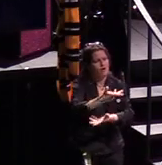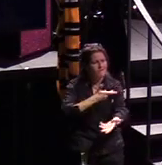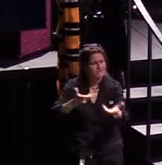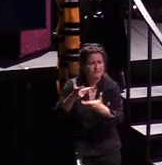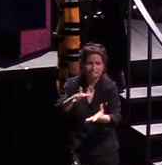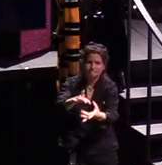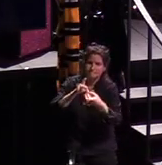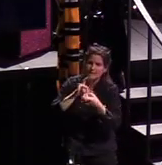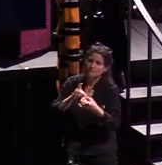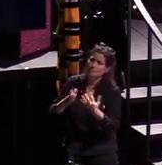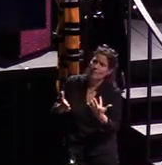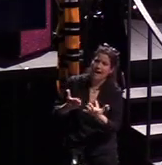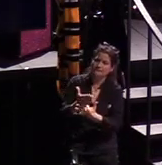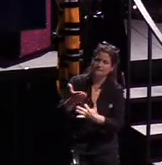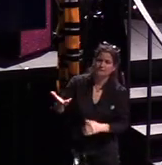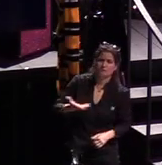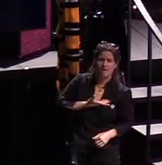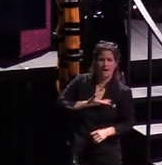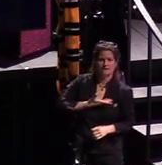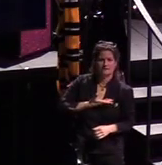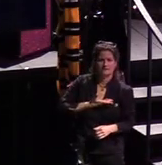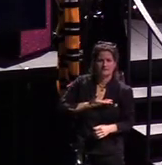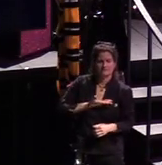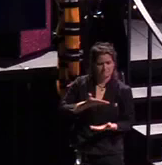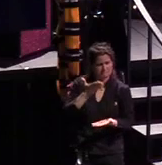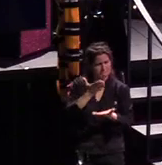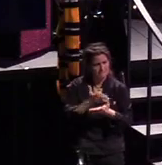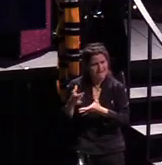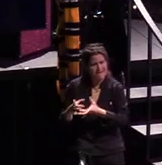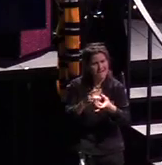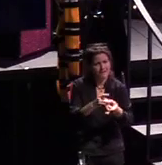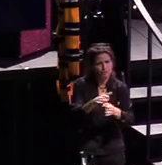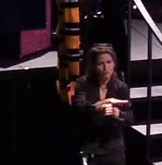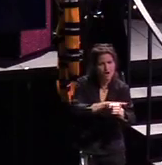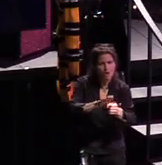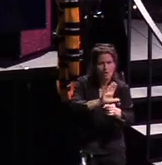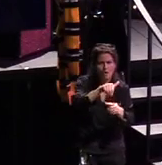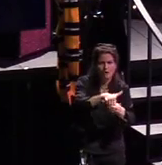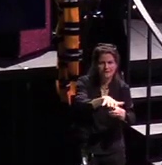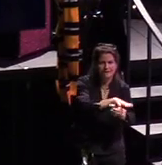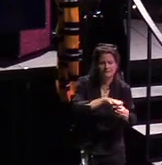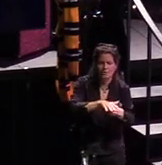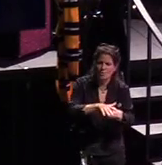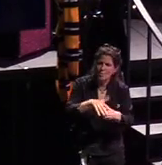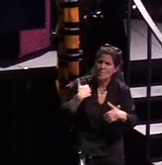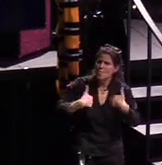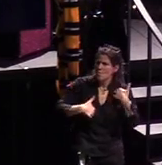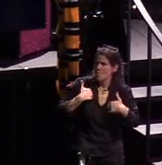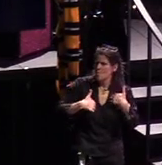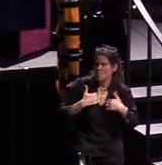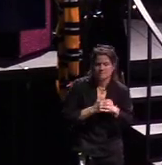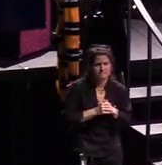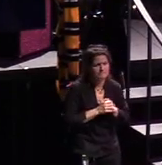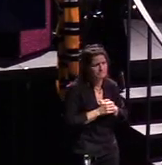access and rights are shaped by local context I've also seen how hard it can be for